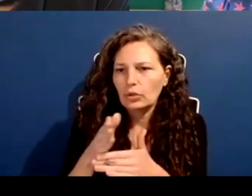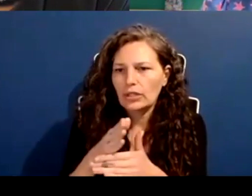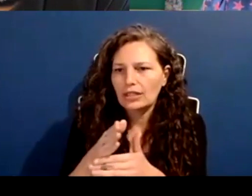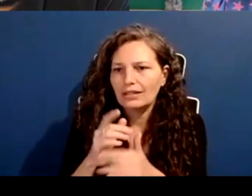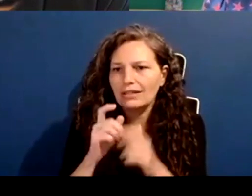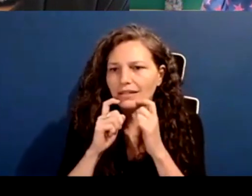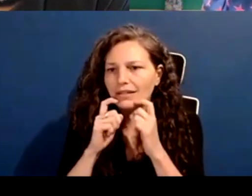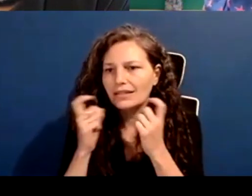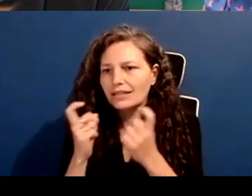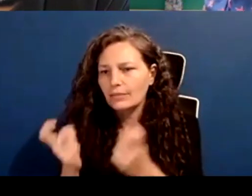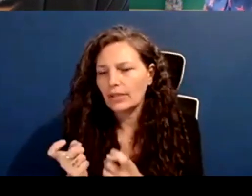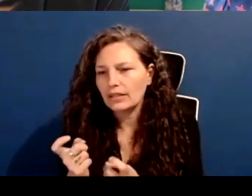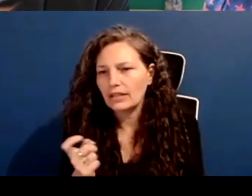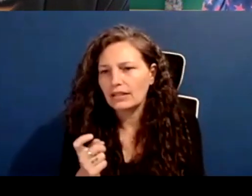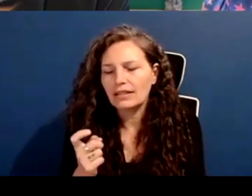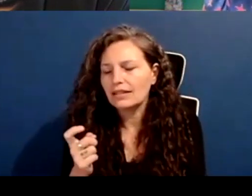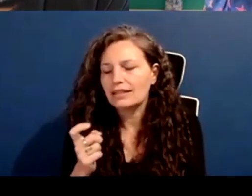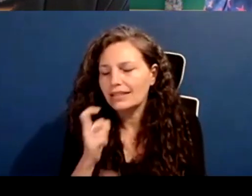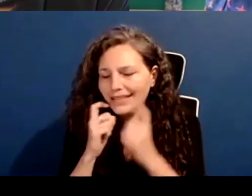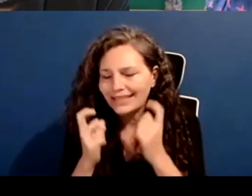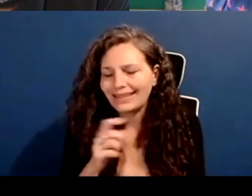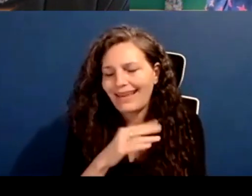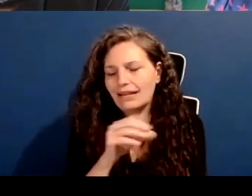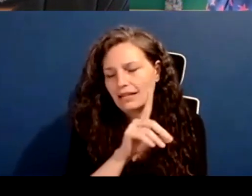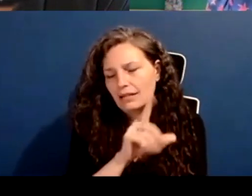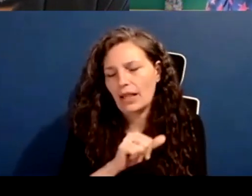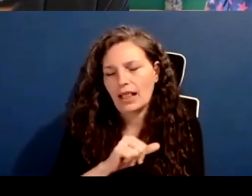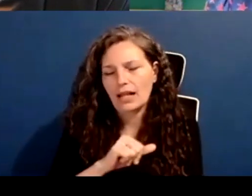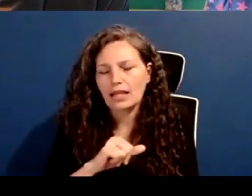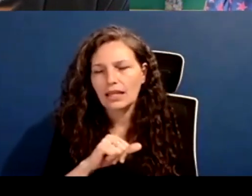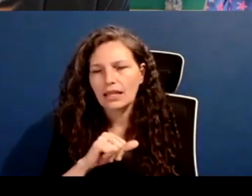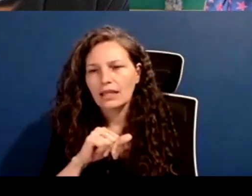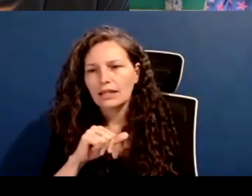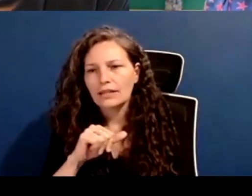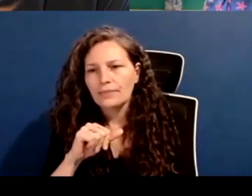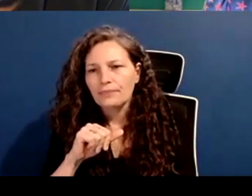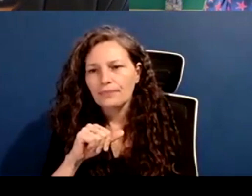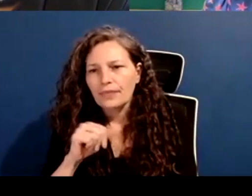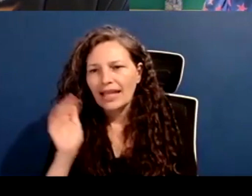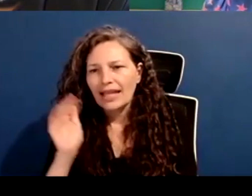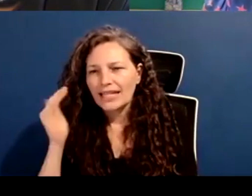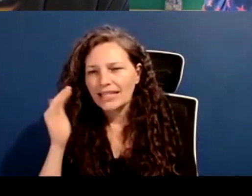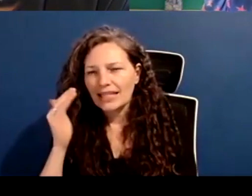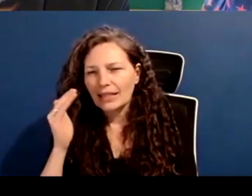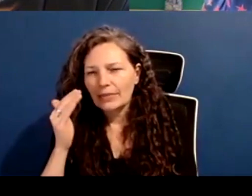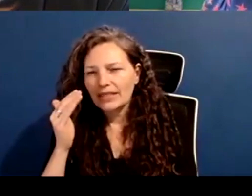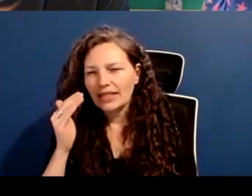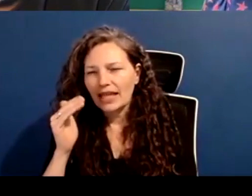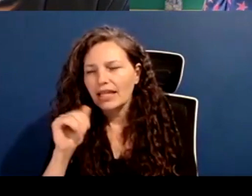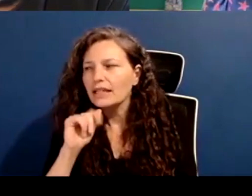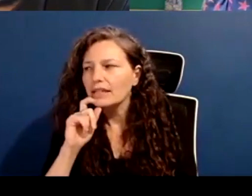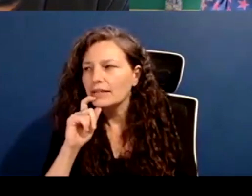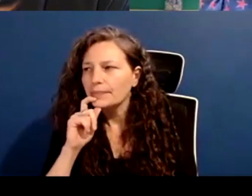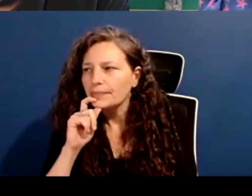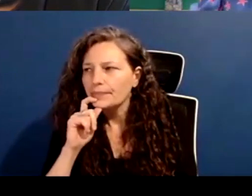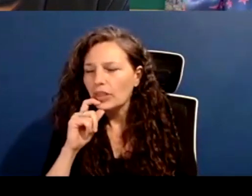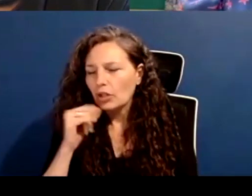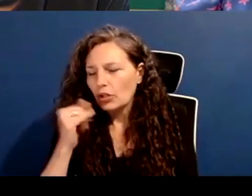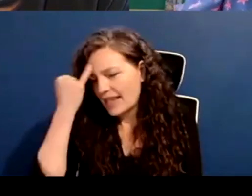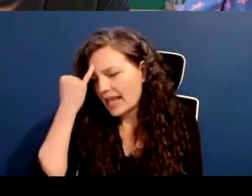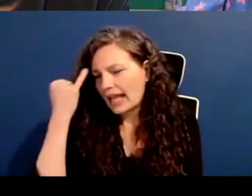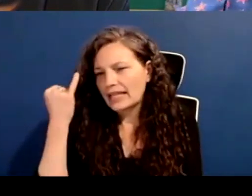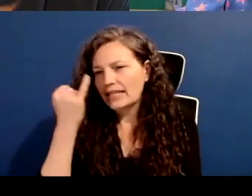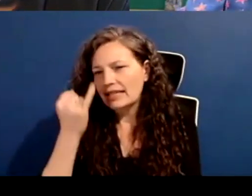And in both cases, he seems to be trying to unravel this idea that those